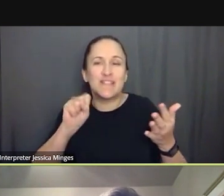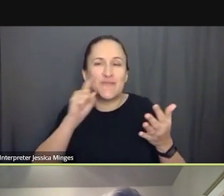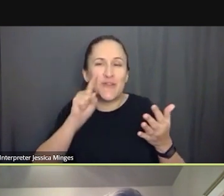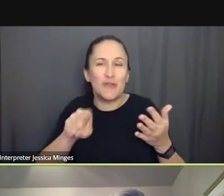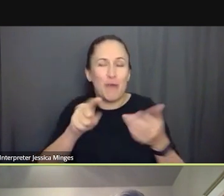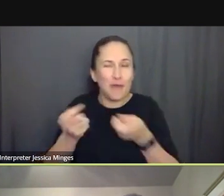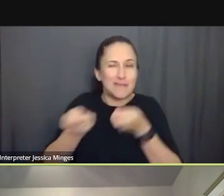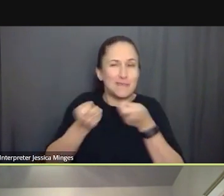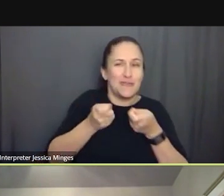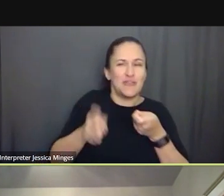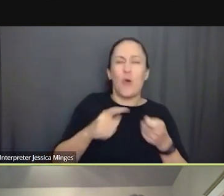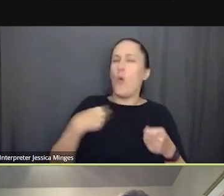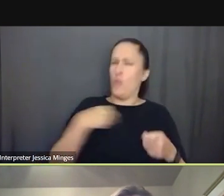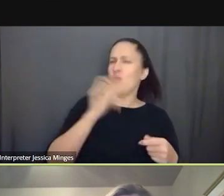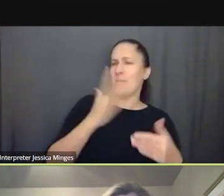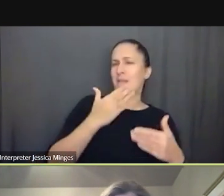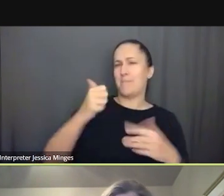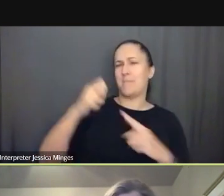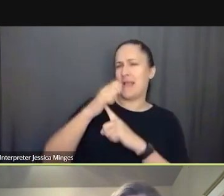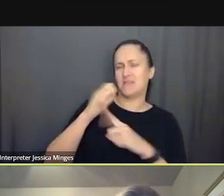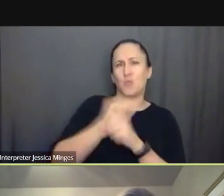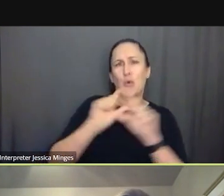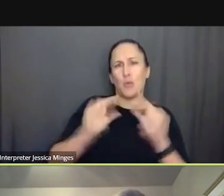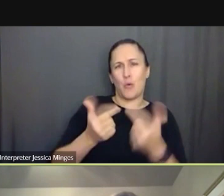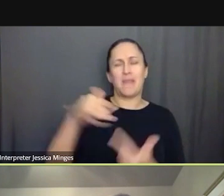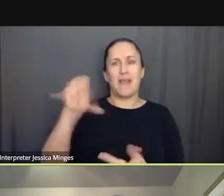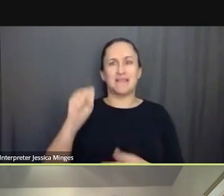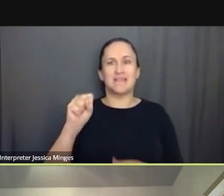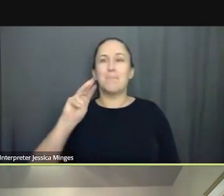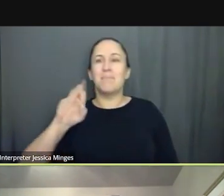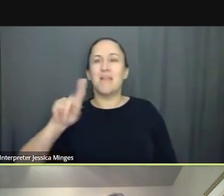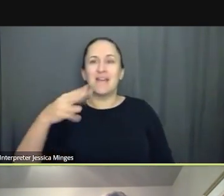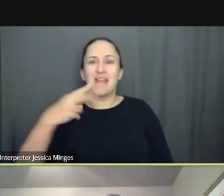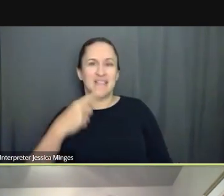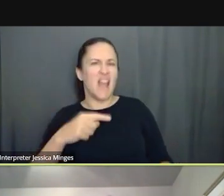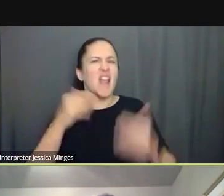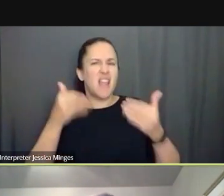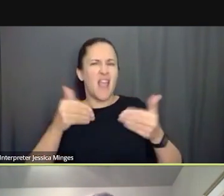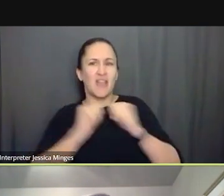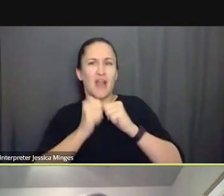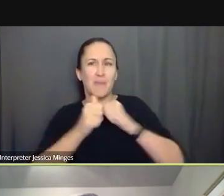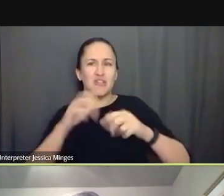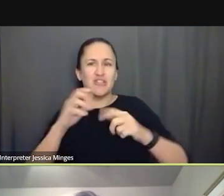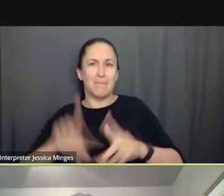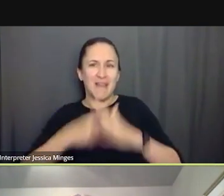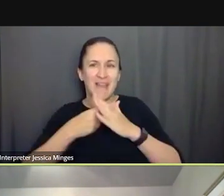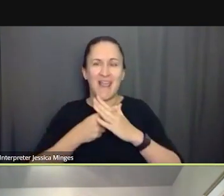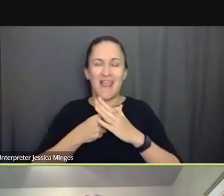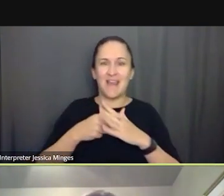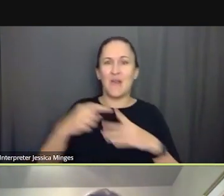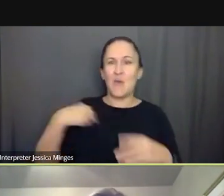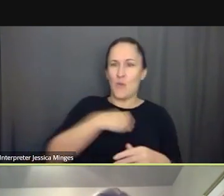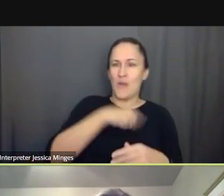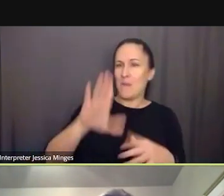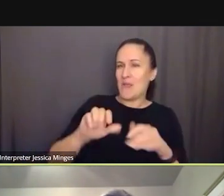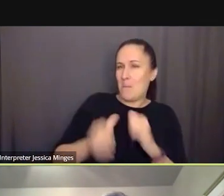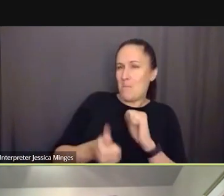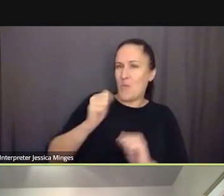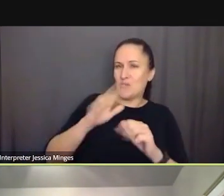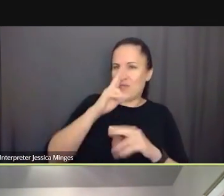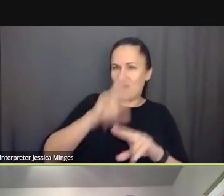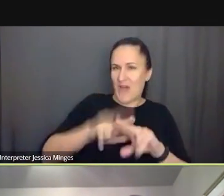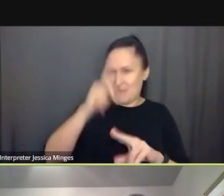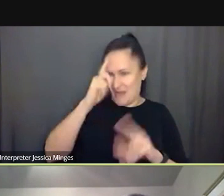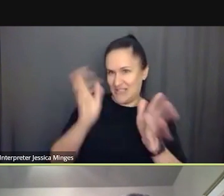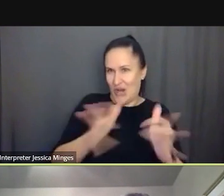we're gonna be the best work group. So it's Let the competition begin. the most fun, because like talking to people is most